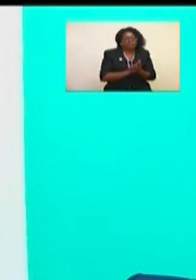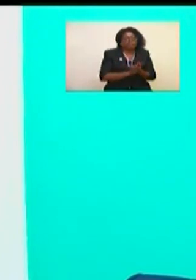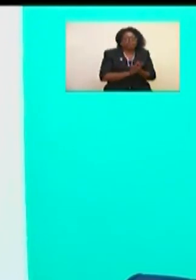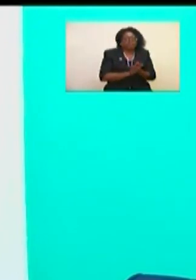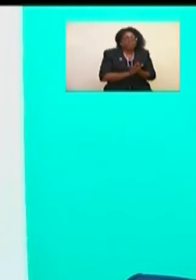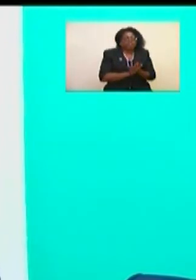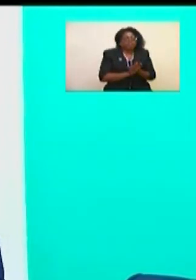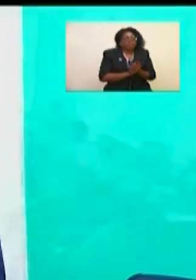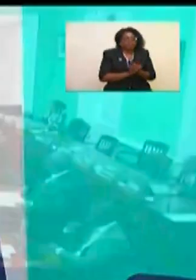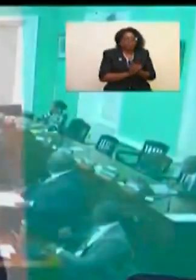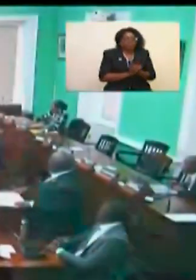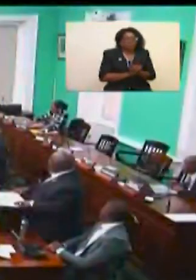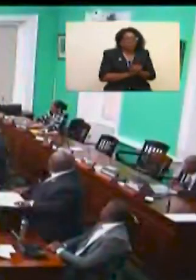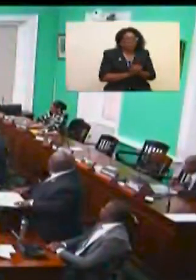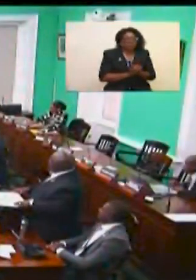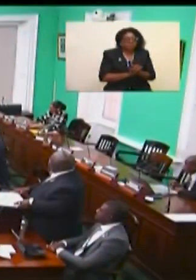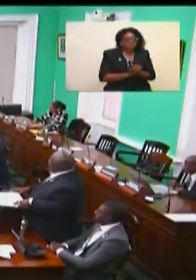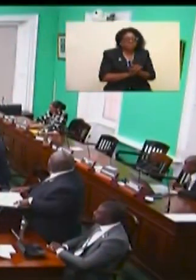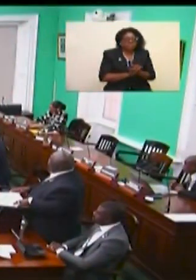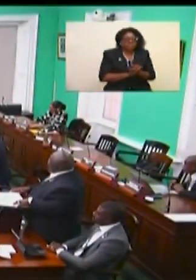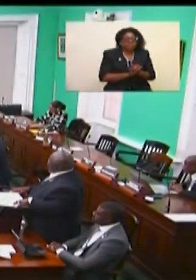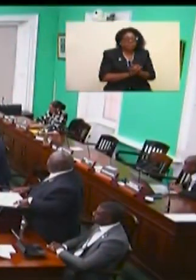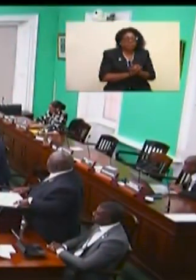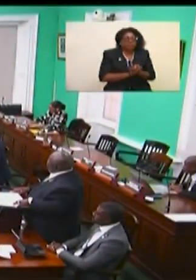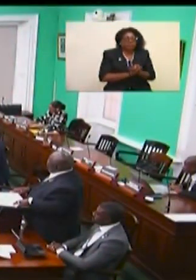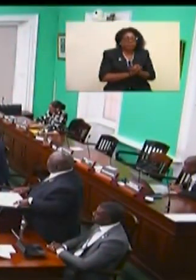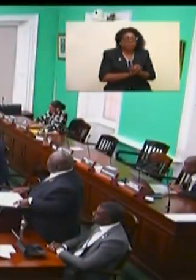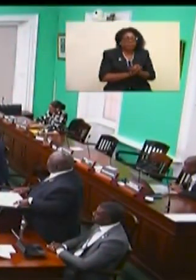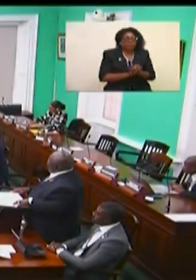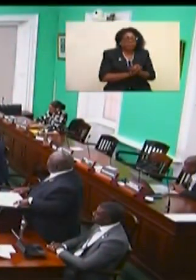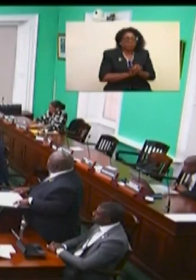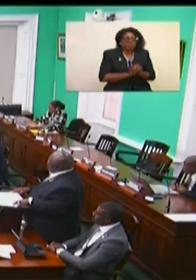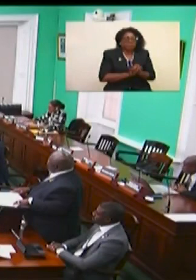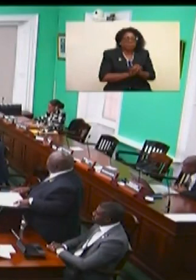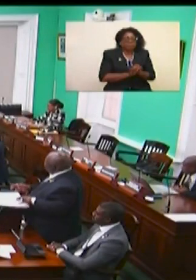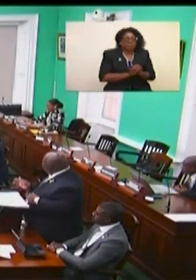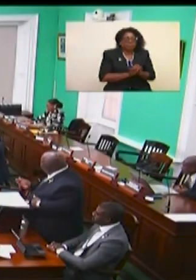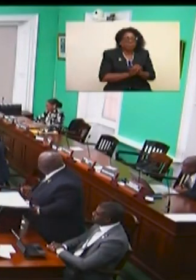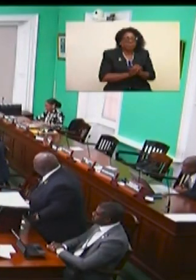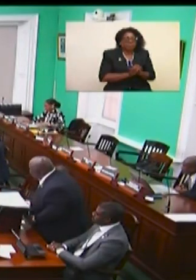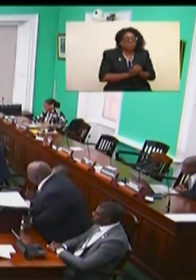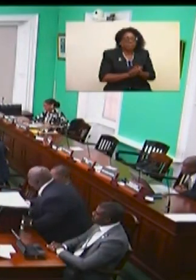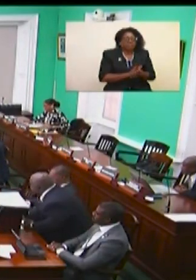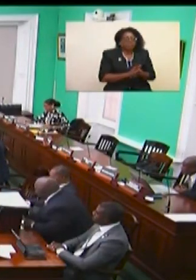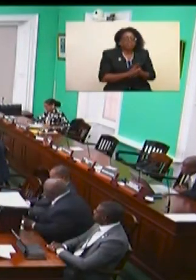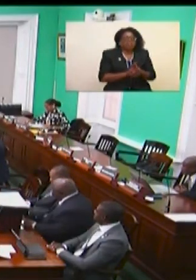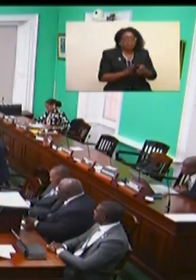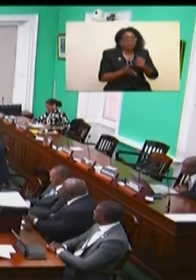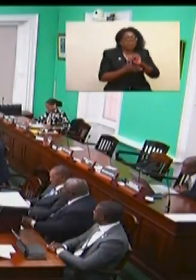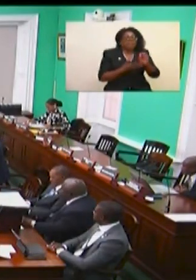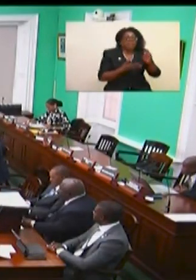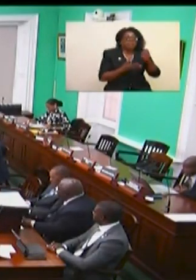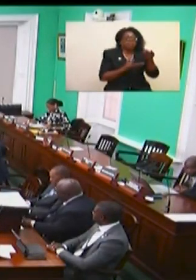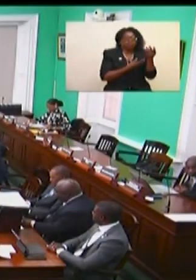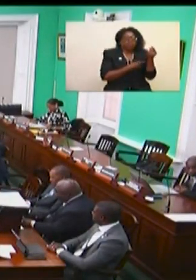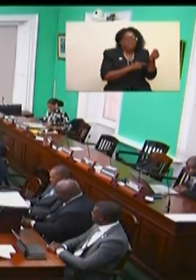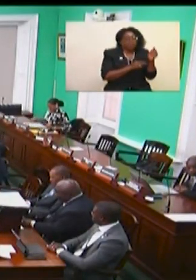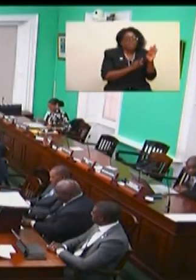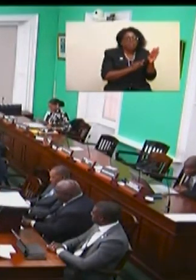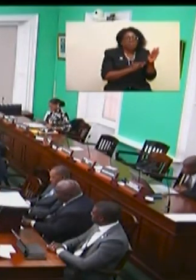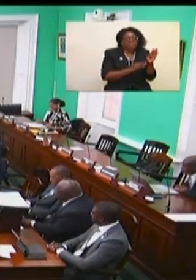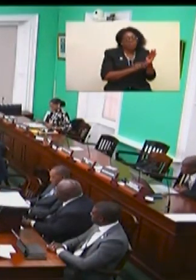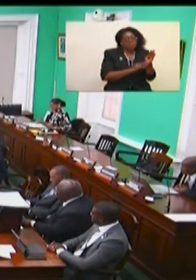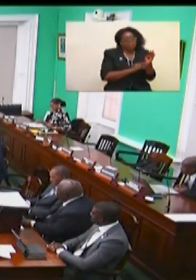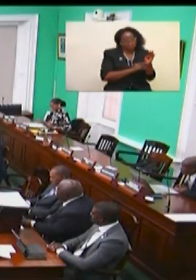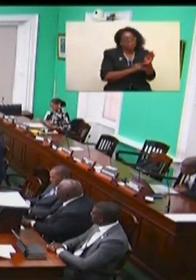Honorable Member. Thank you. The Chair recognizes the Honorable Member for East Bahama. Madam Speaker, thank you very much.